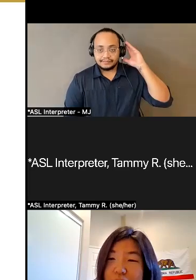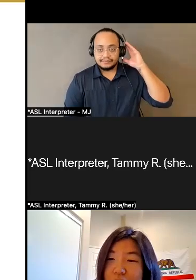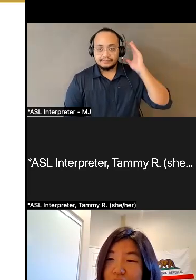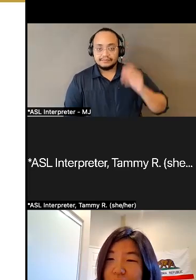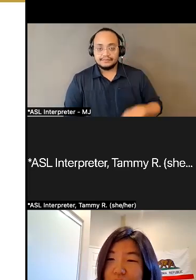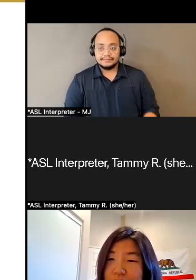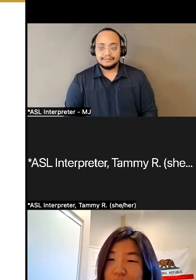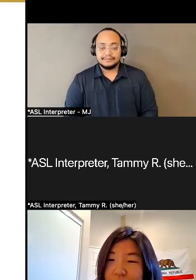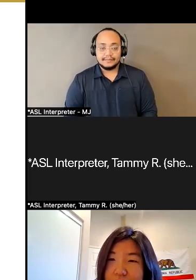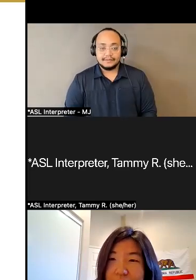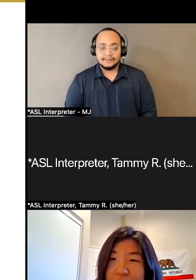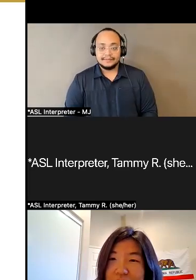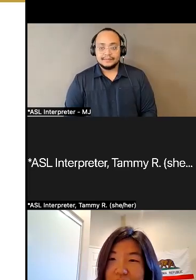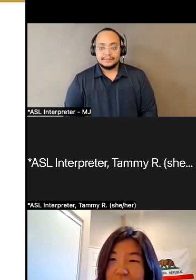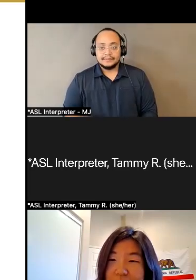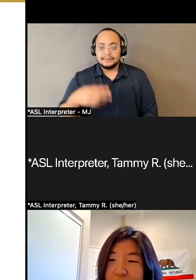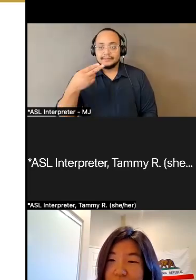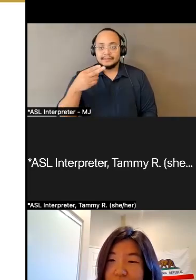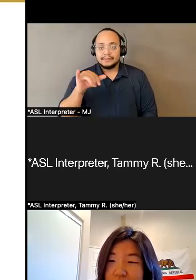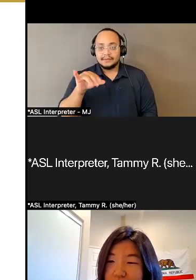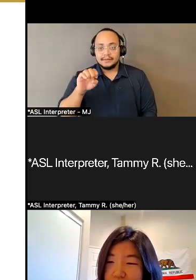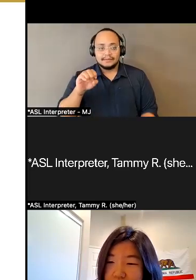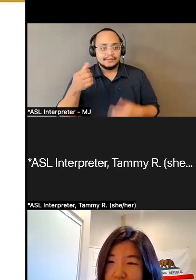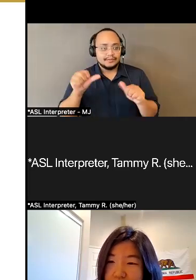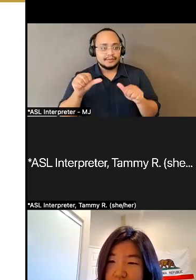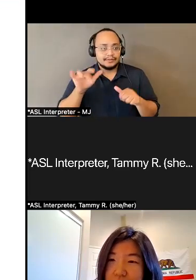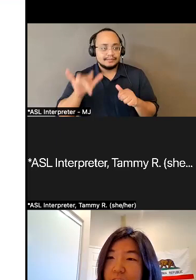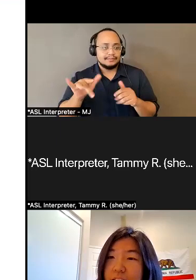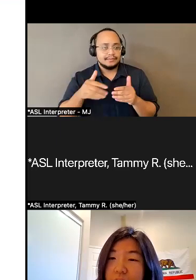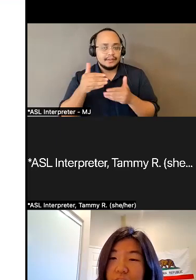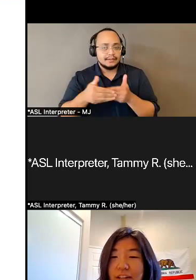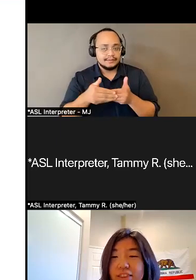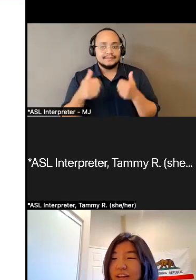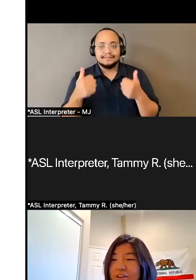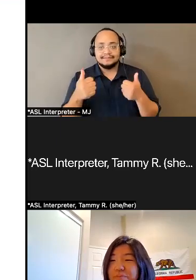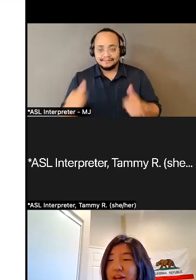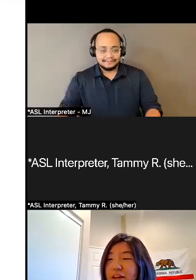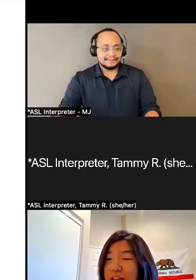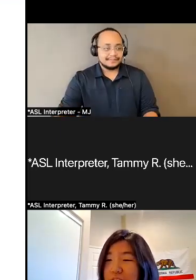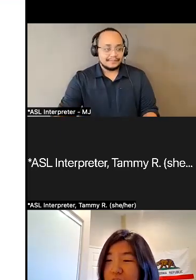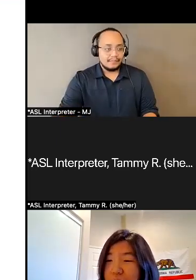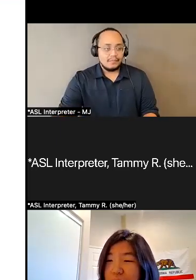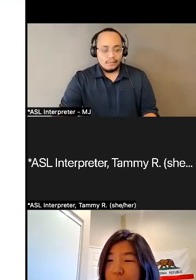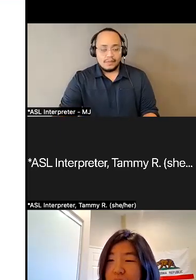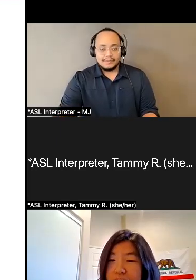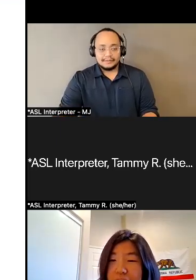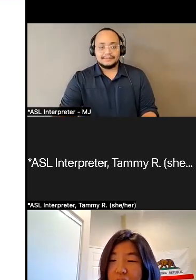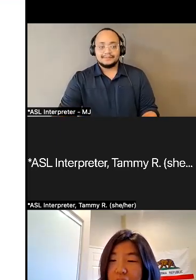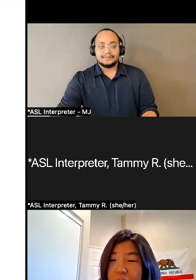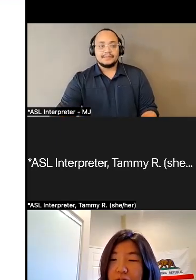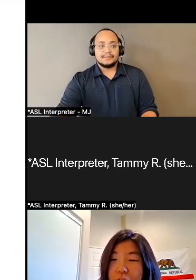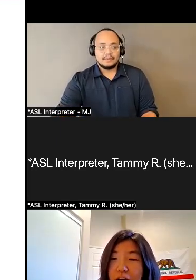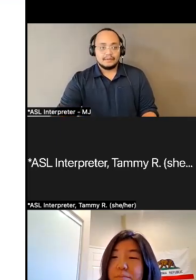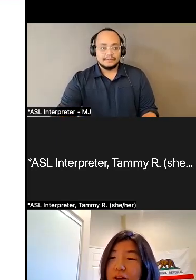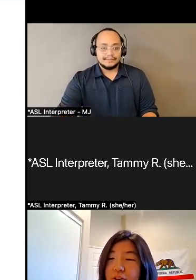I'm just trying to advance the slide. Give me 1 second, please. Okay, there we go. So today we are presenting